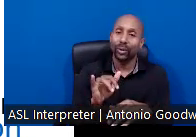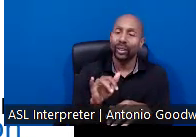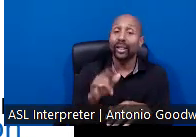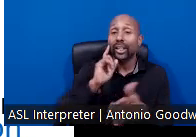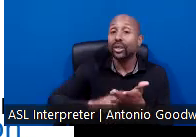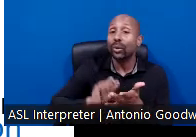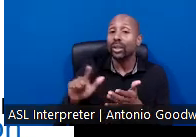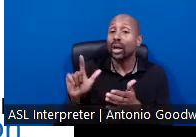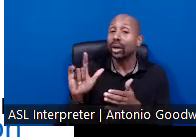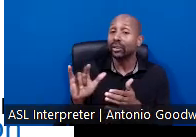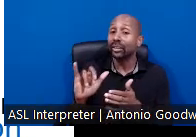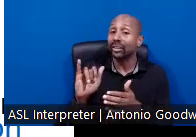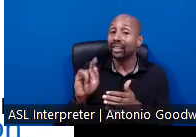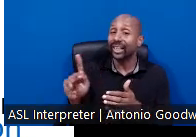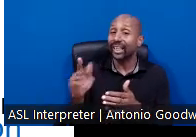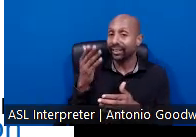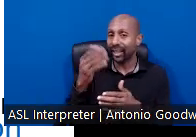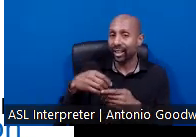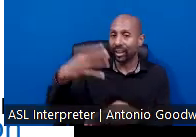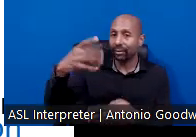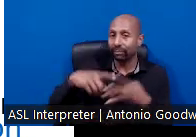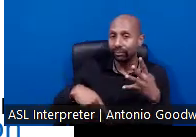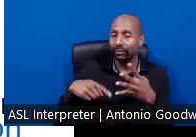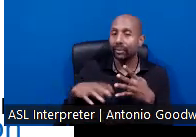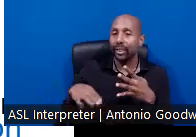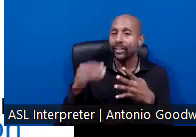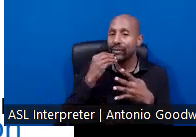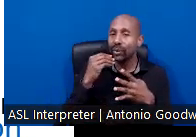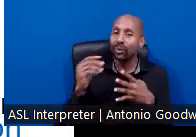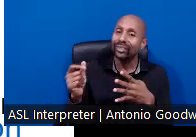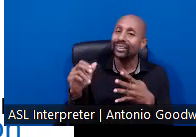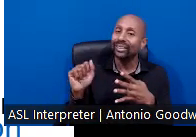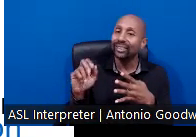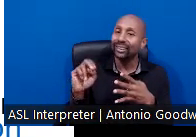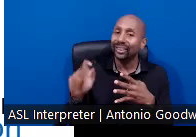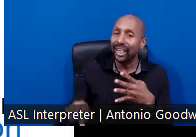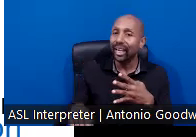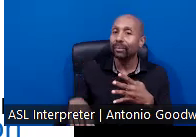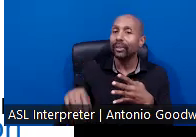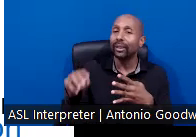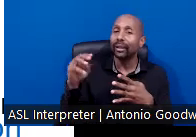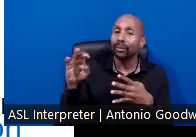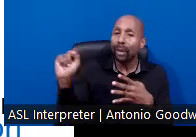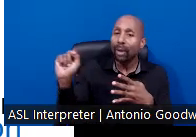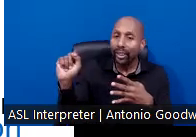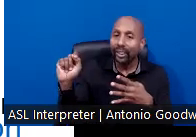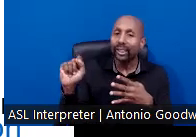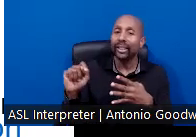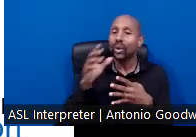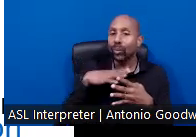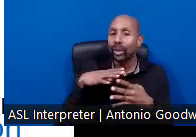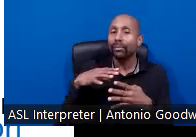SNAP Produce, Women, Infants, and Children Supplementary Nutrition Plan, Senior Farmers